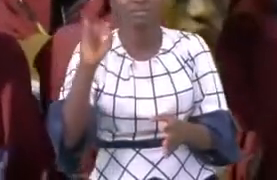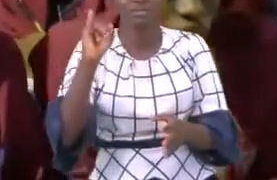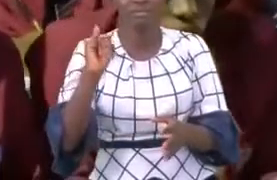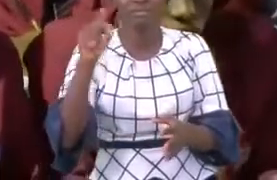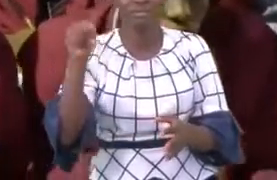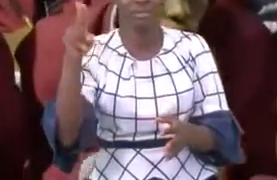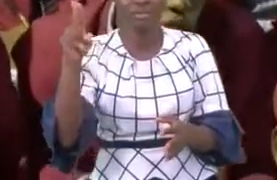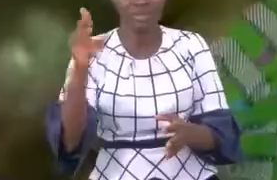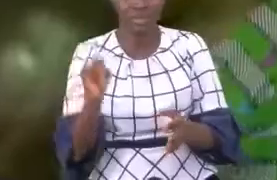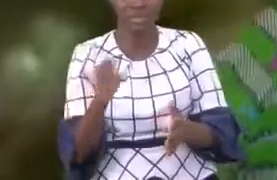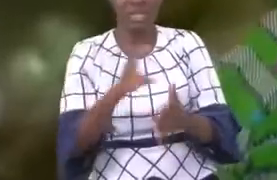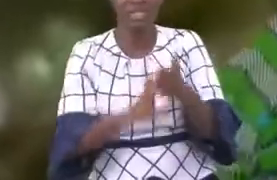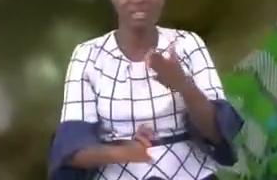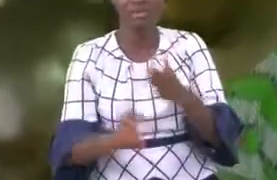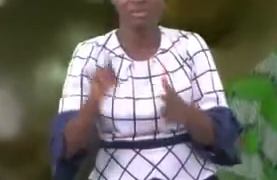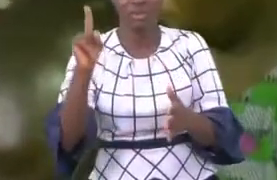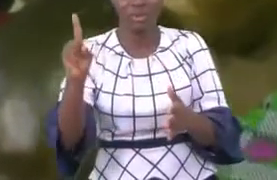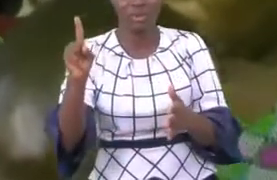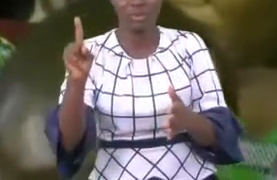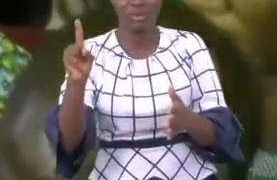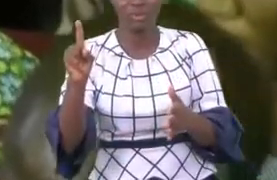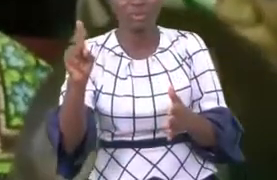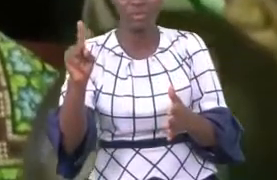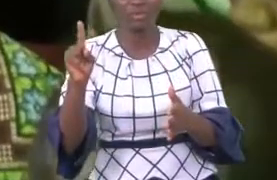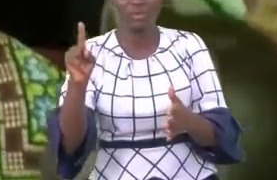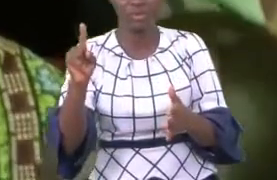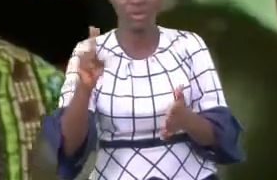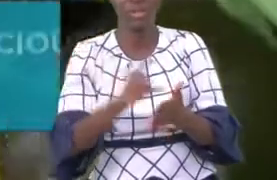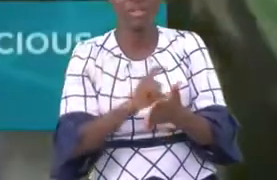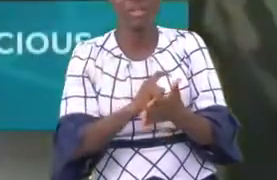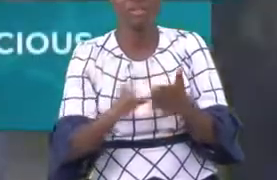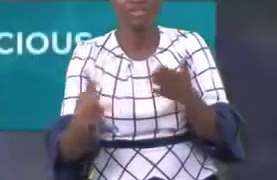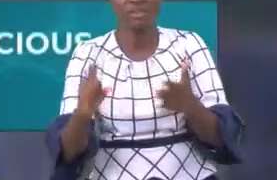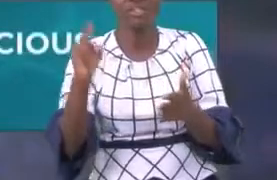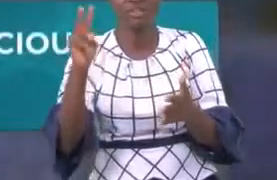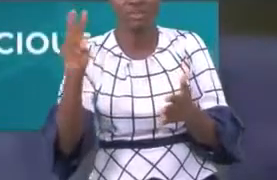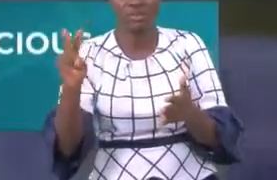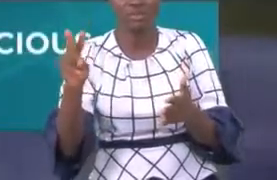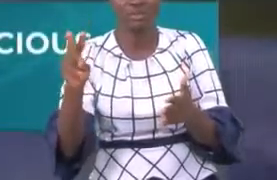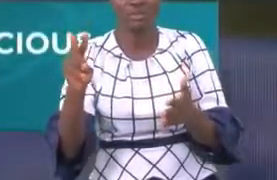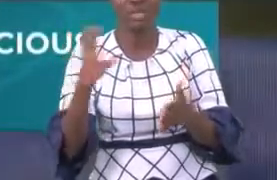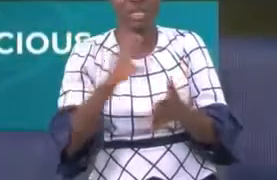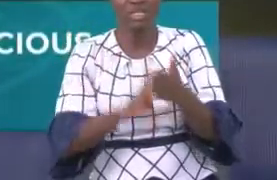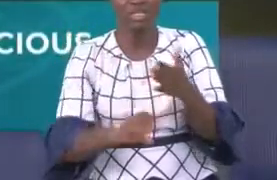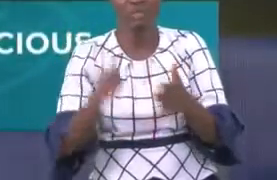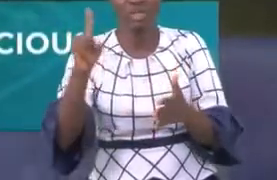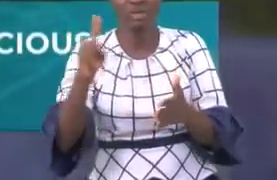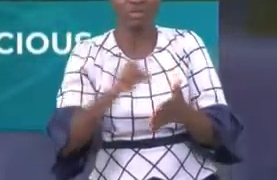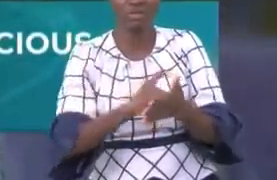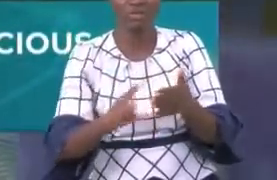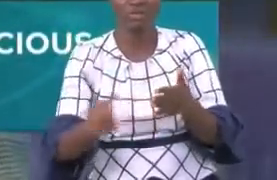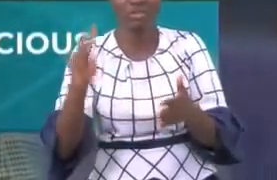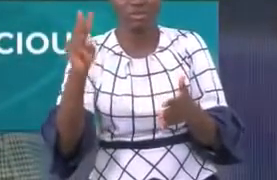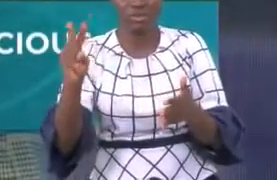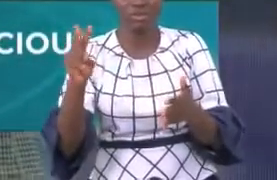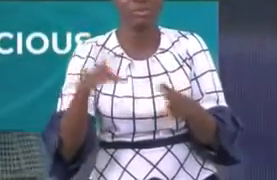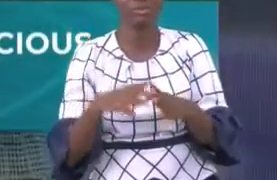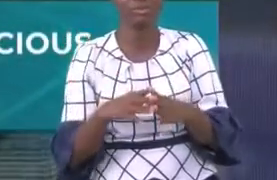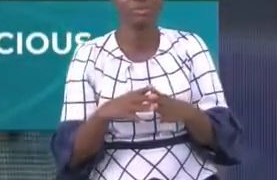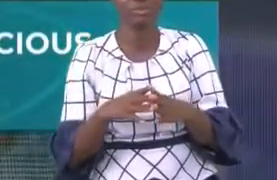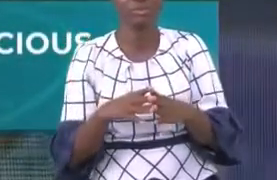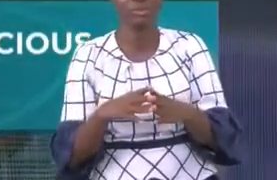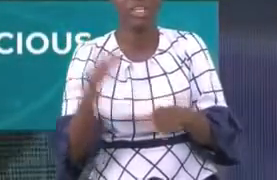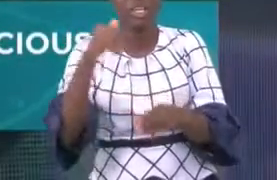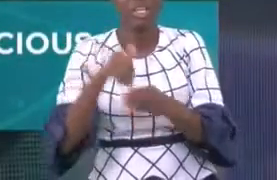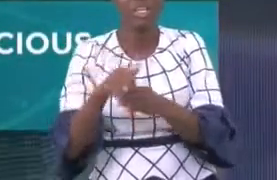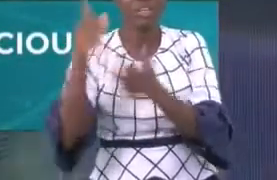reading from verse 2. Titus chapter 1, verse 2. In hope of eternal life,